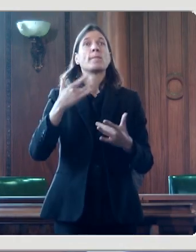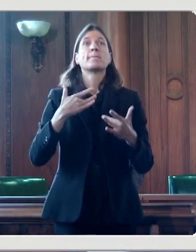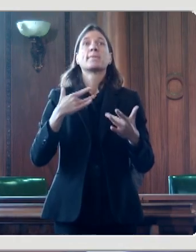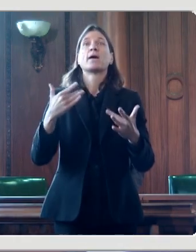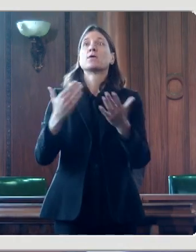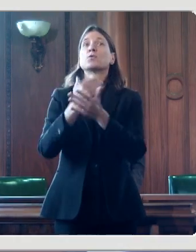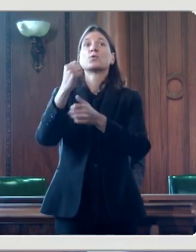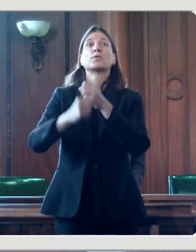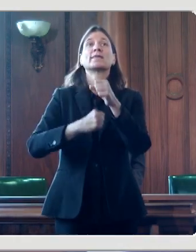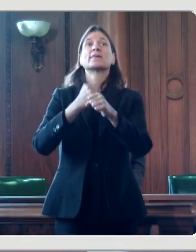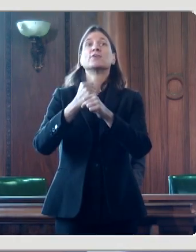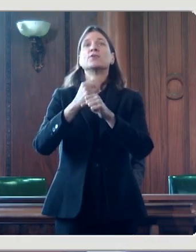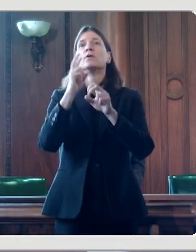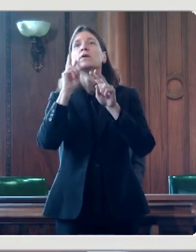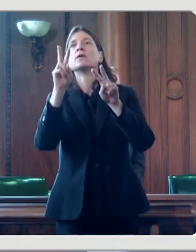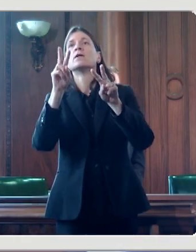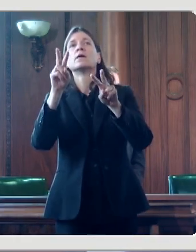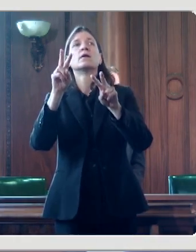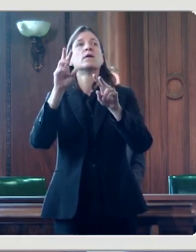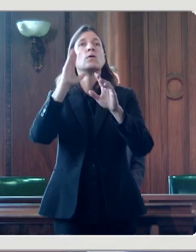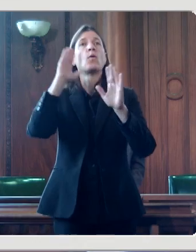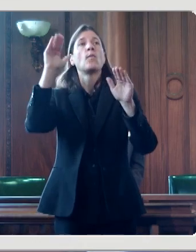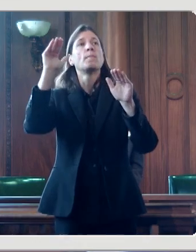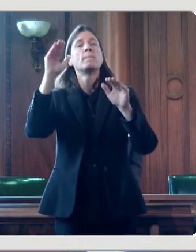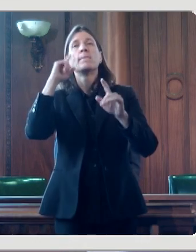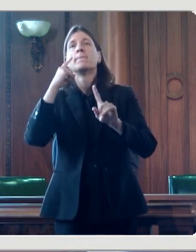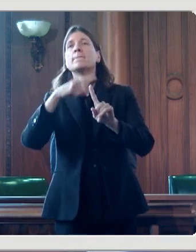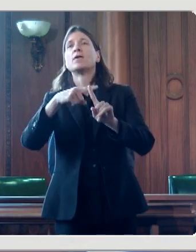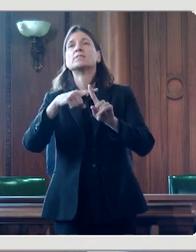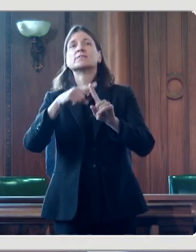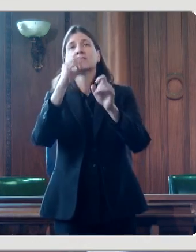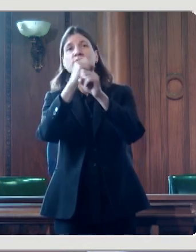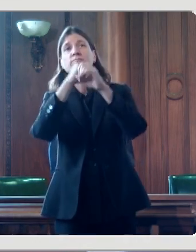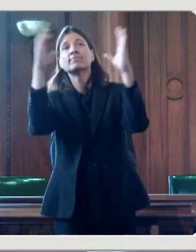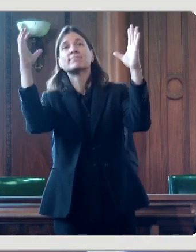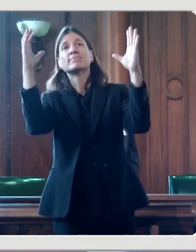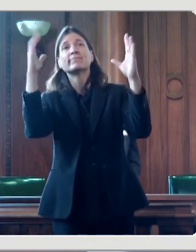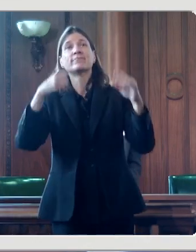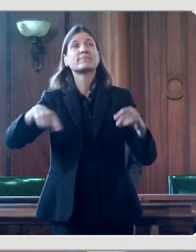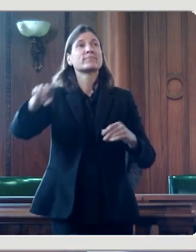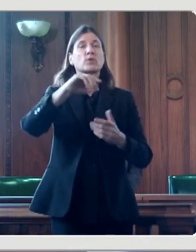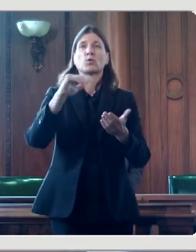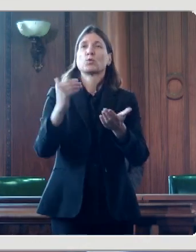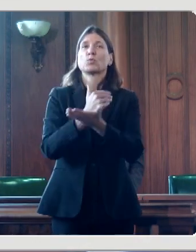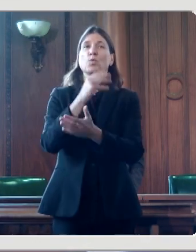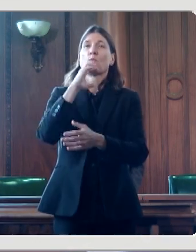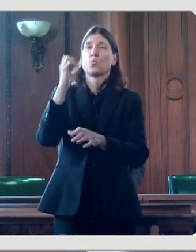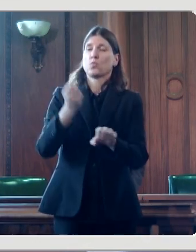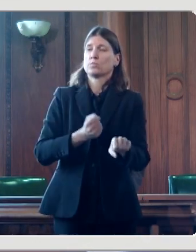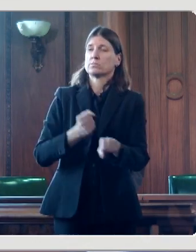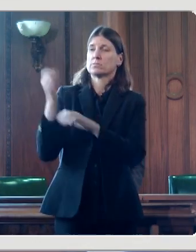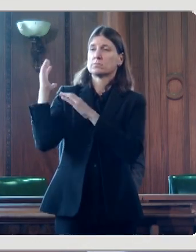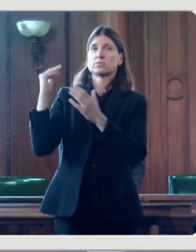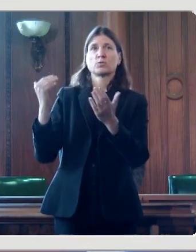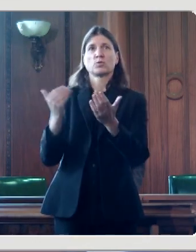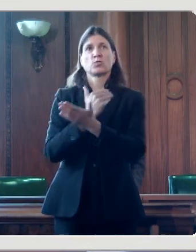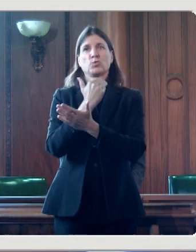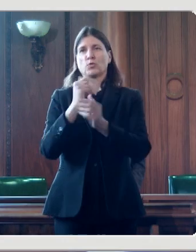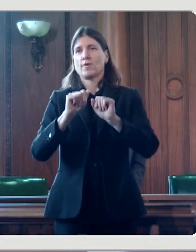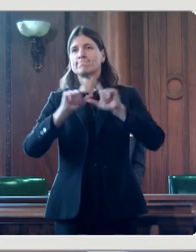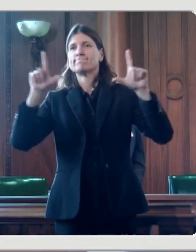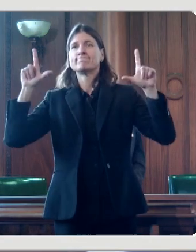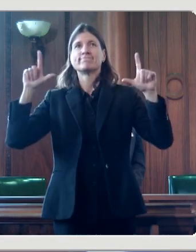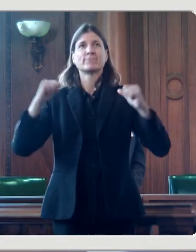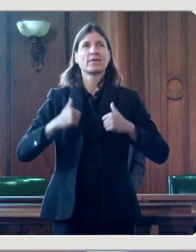promise, and for many people this is a time to start fresh, to pull together, and to do things perhaps a little bit differently